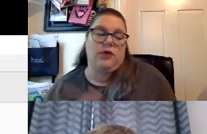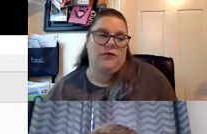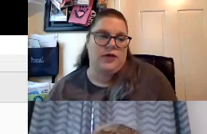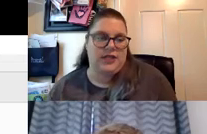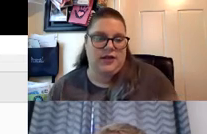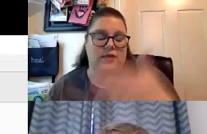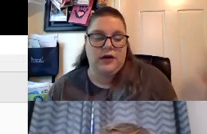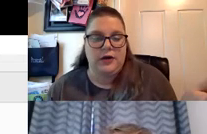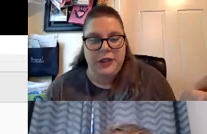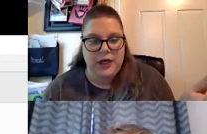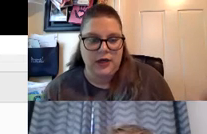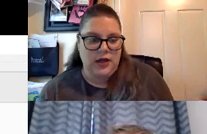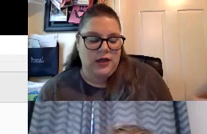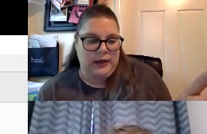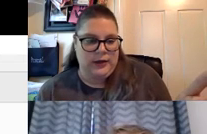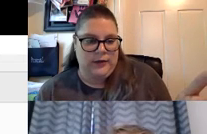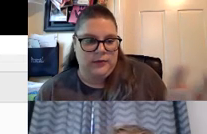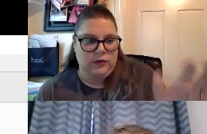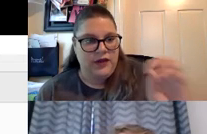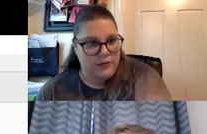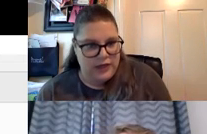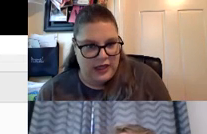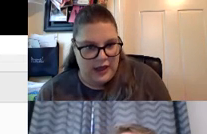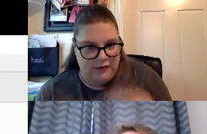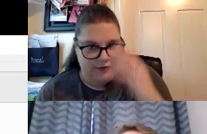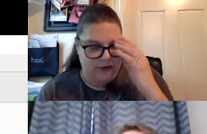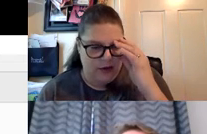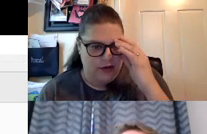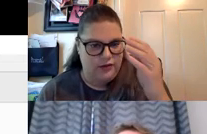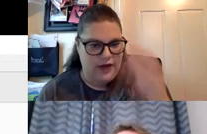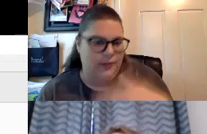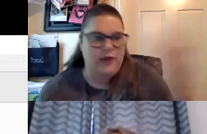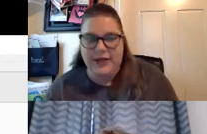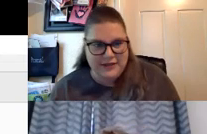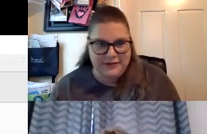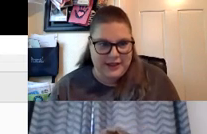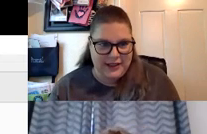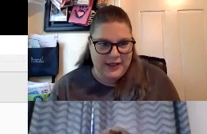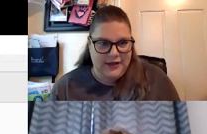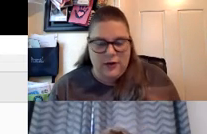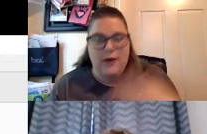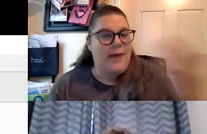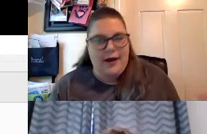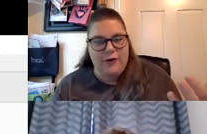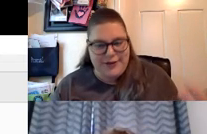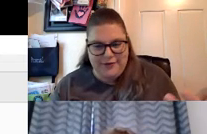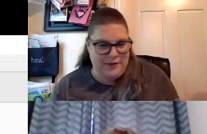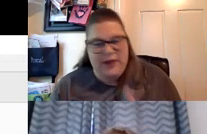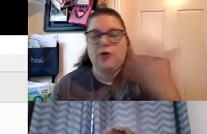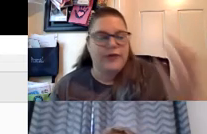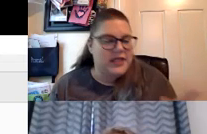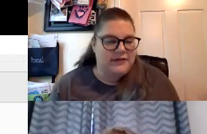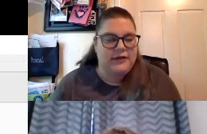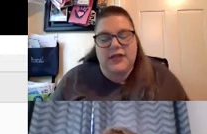built-in voice thing that you heard earlier within PDF, that might read it differently. Yeah. Or a Mac voiceover